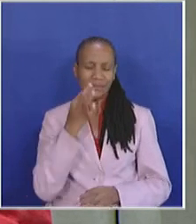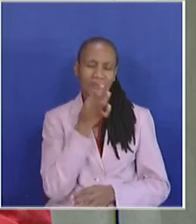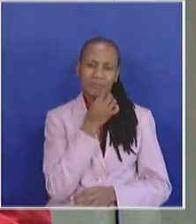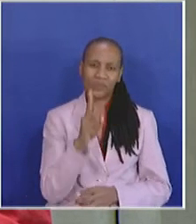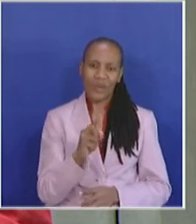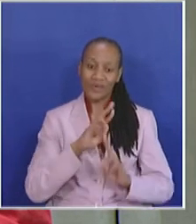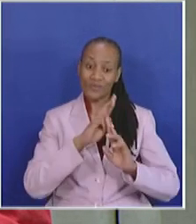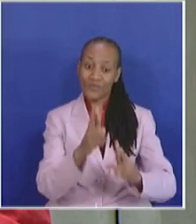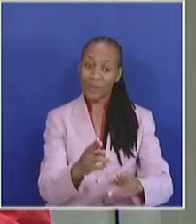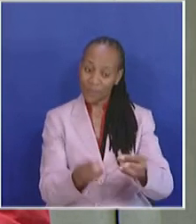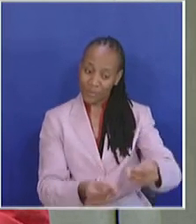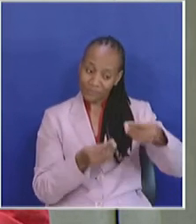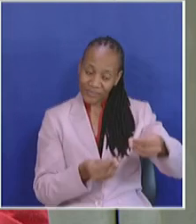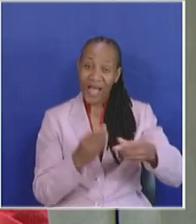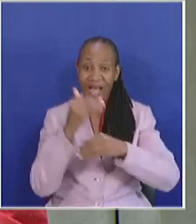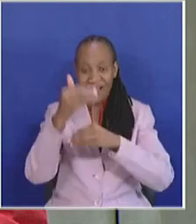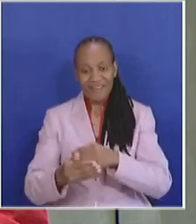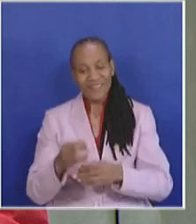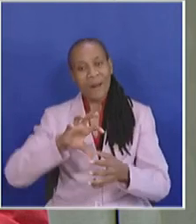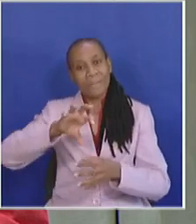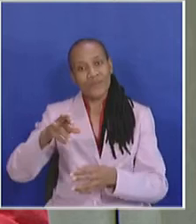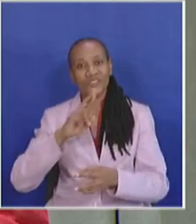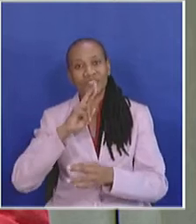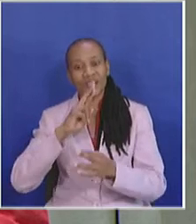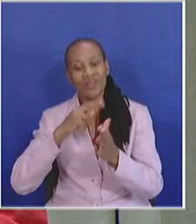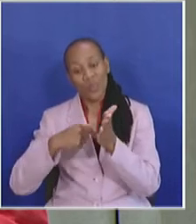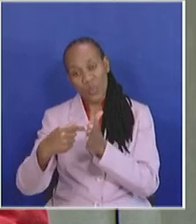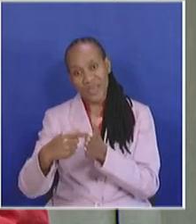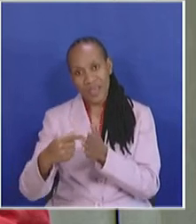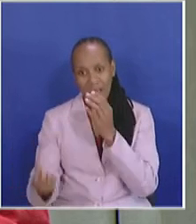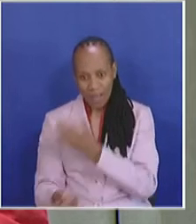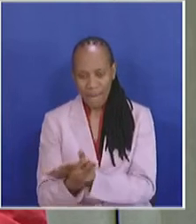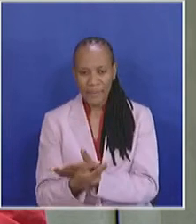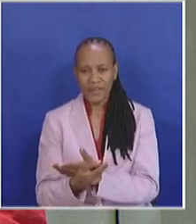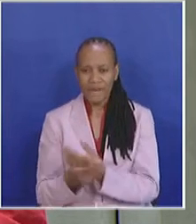the report of the Provincial Week, which was held very recently across the